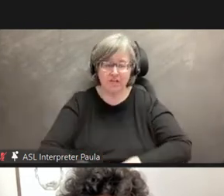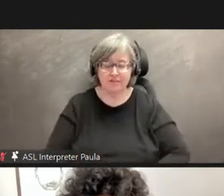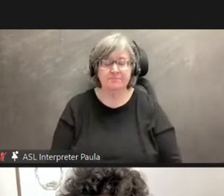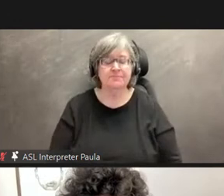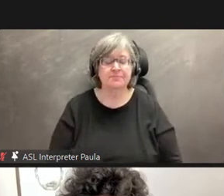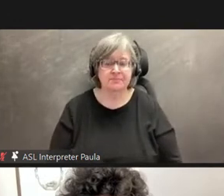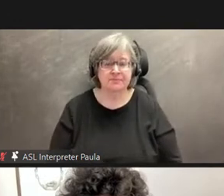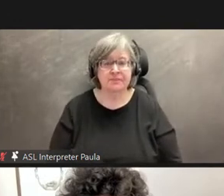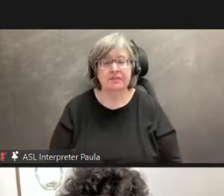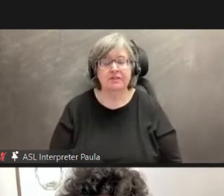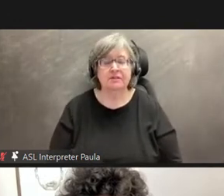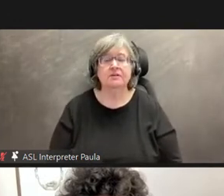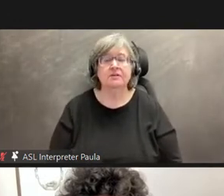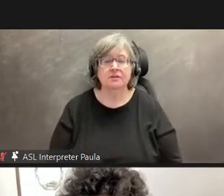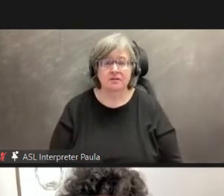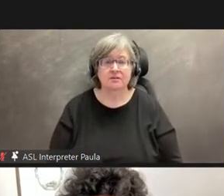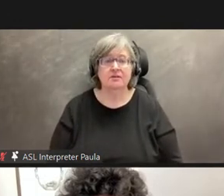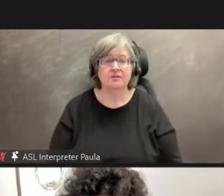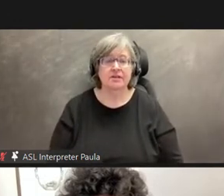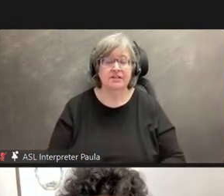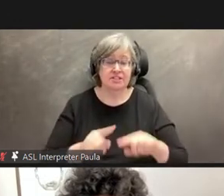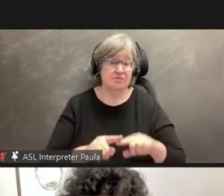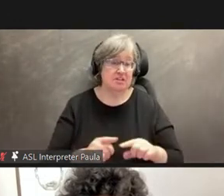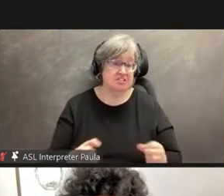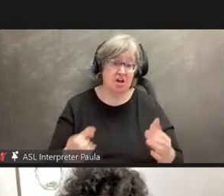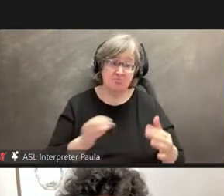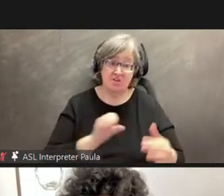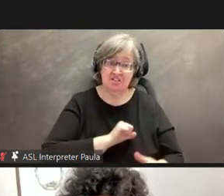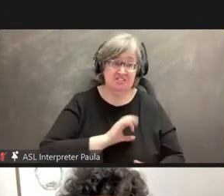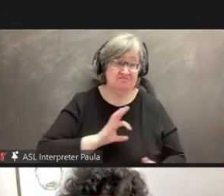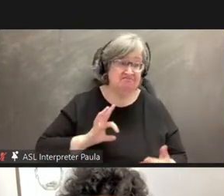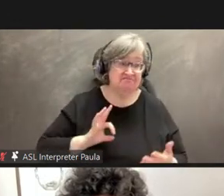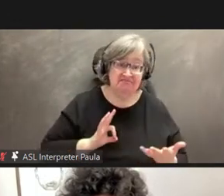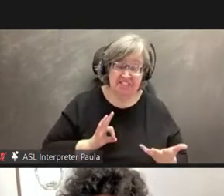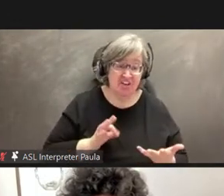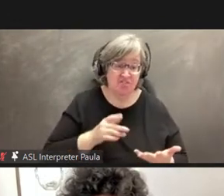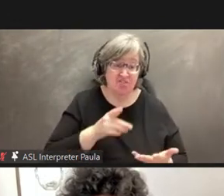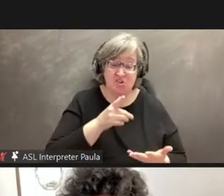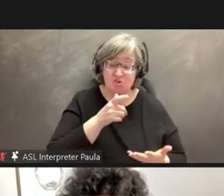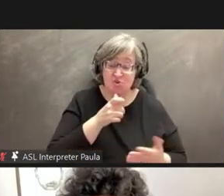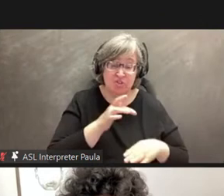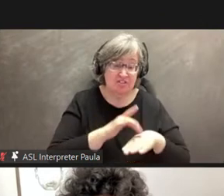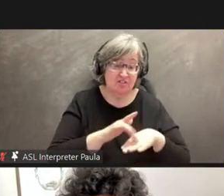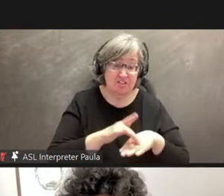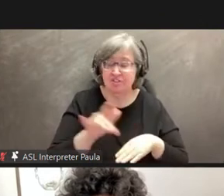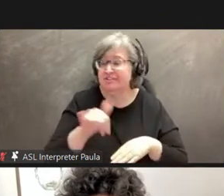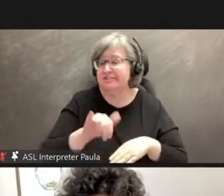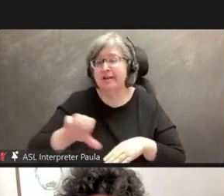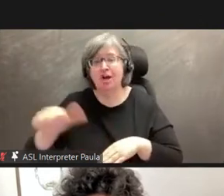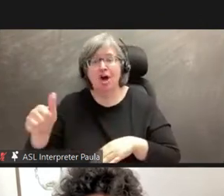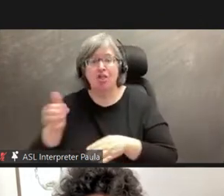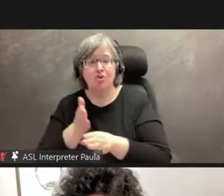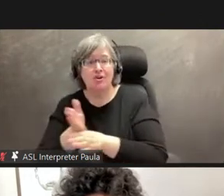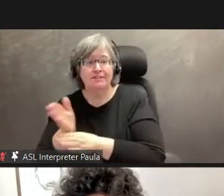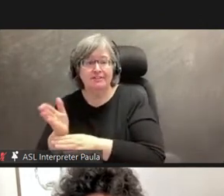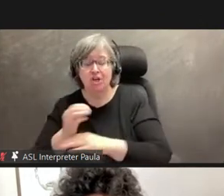That is dependent on manpower availability. As in other industries, the security industry